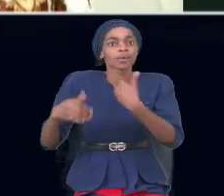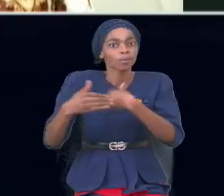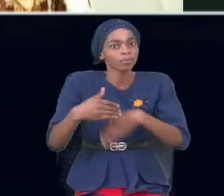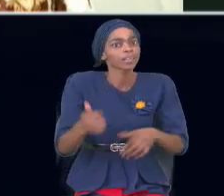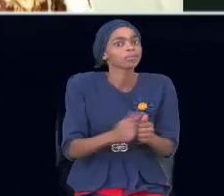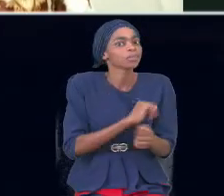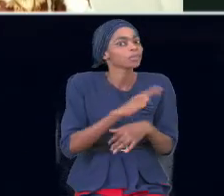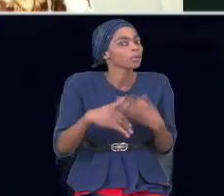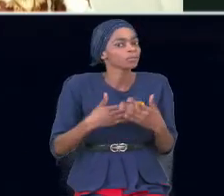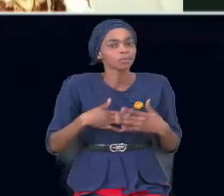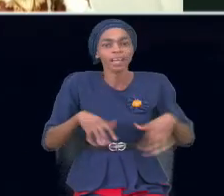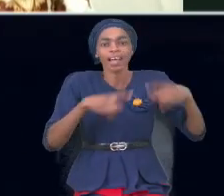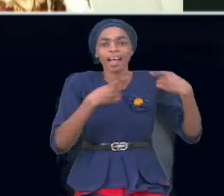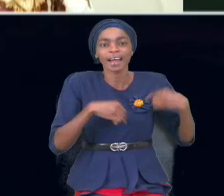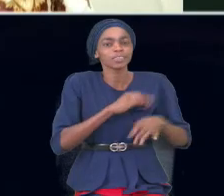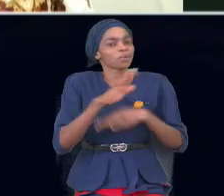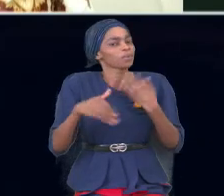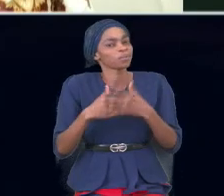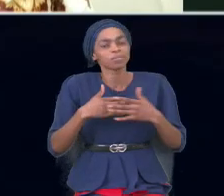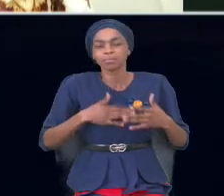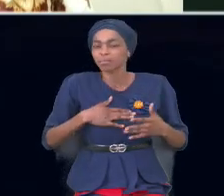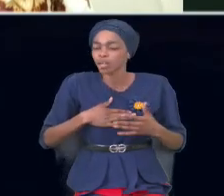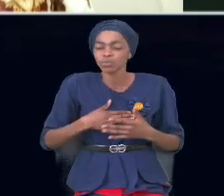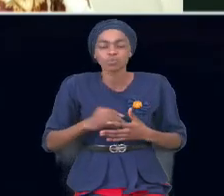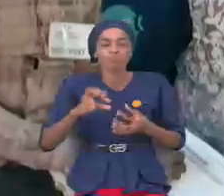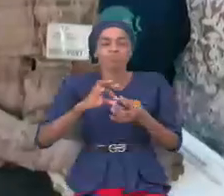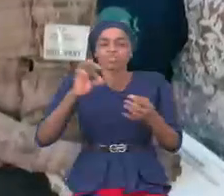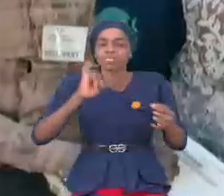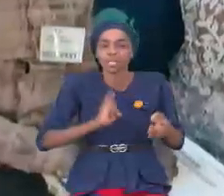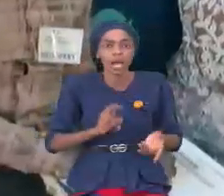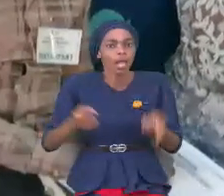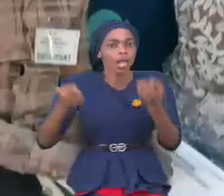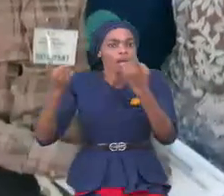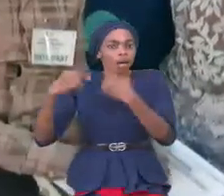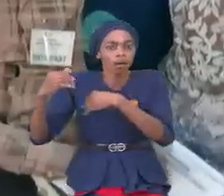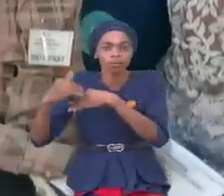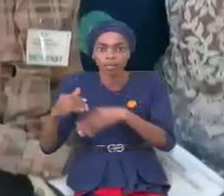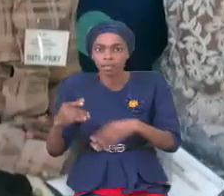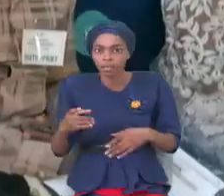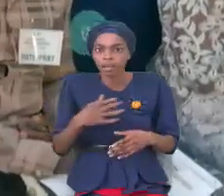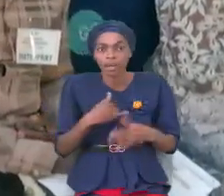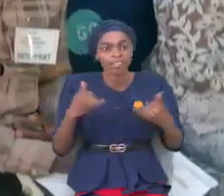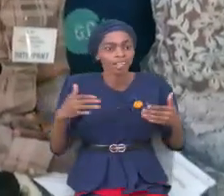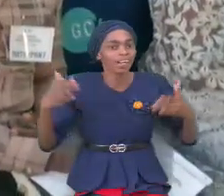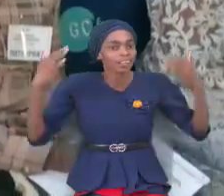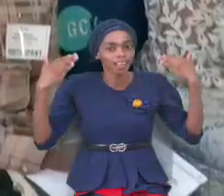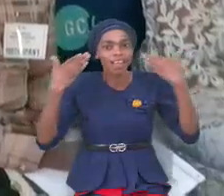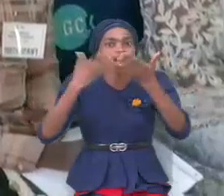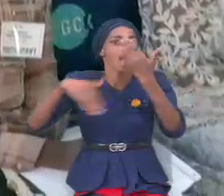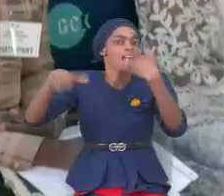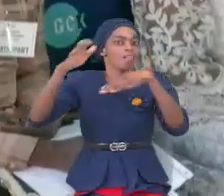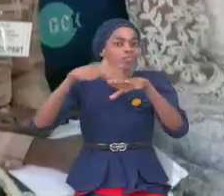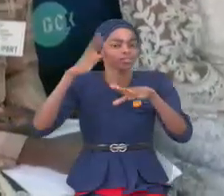I return. Even though heaven will not rejoice about a lot of things, millions of things happening in the world for